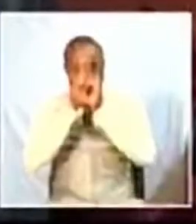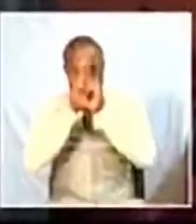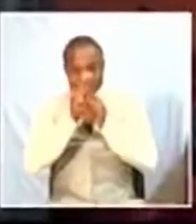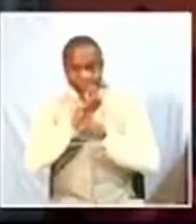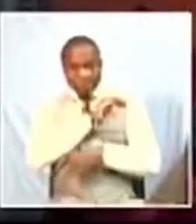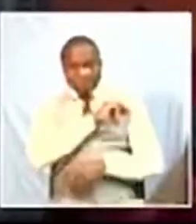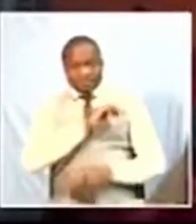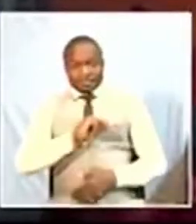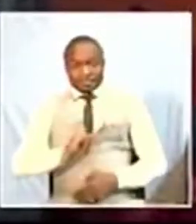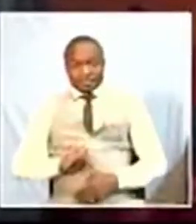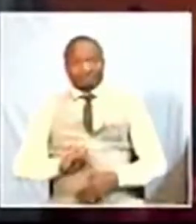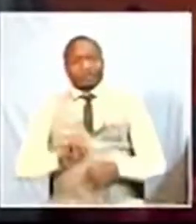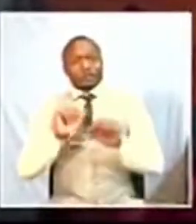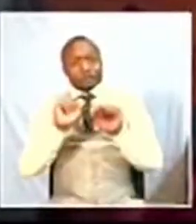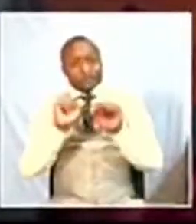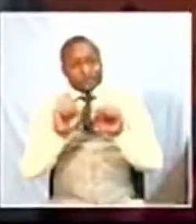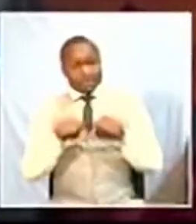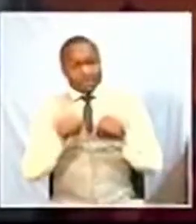7